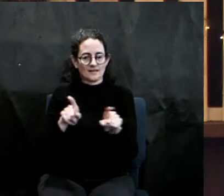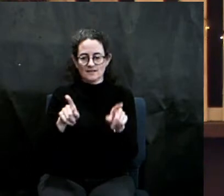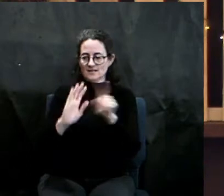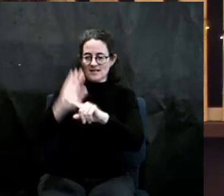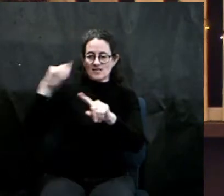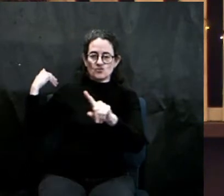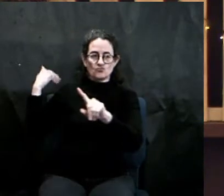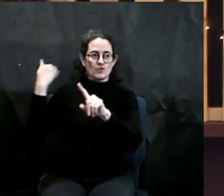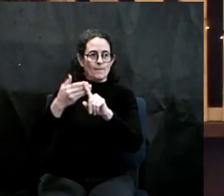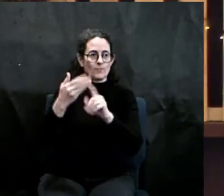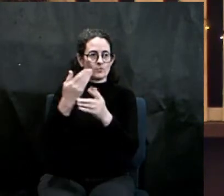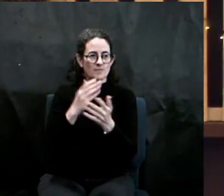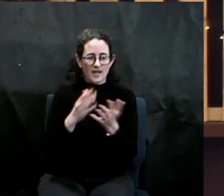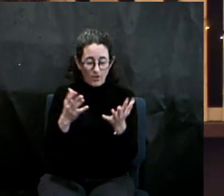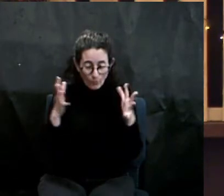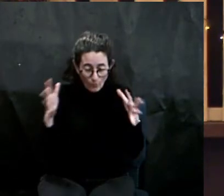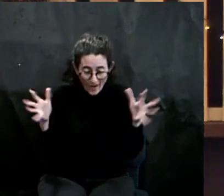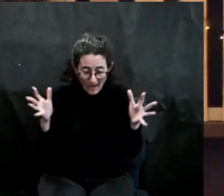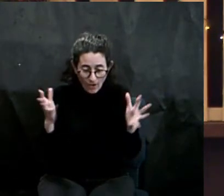of the church in those early centuries.